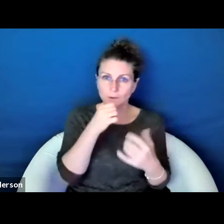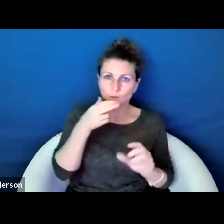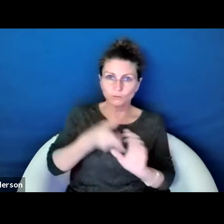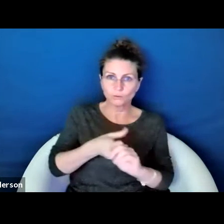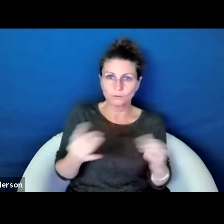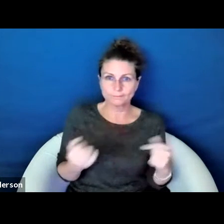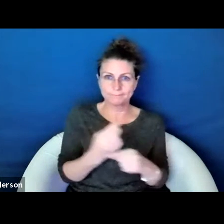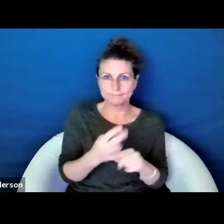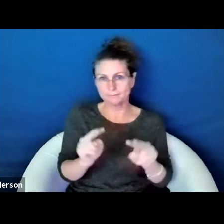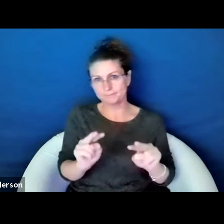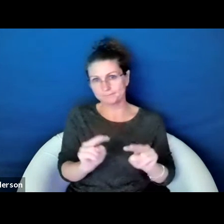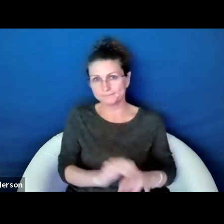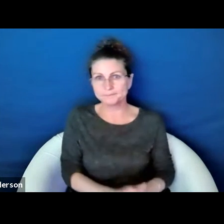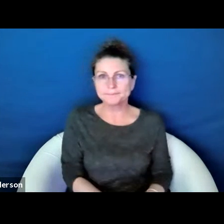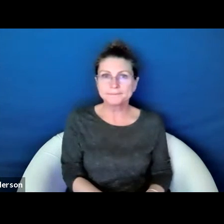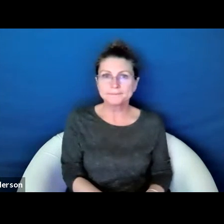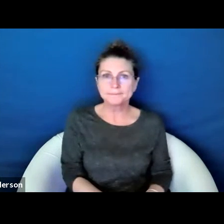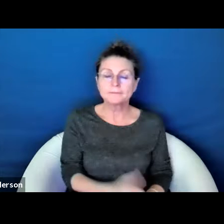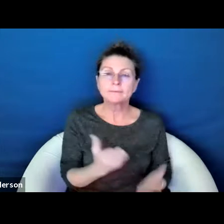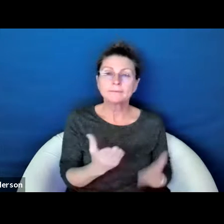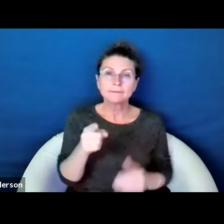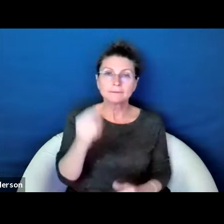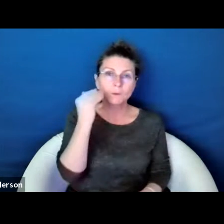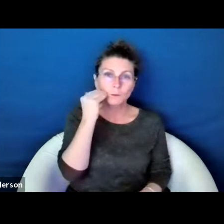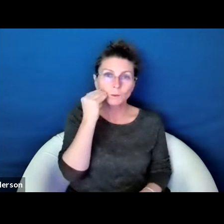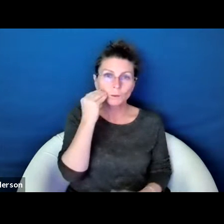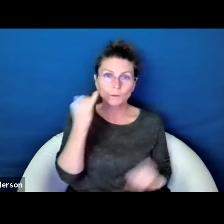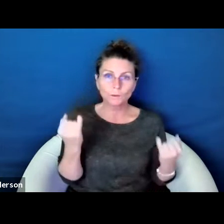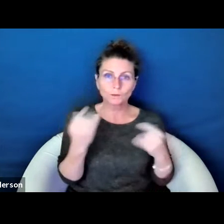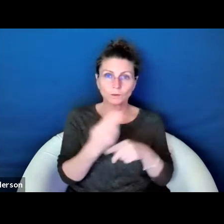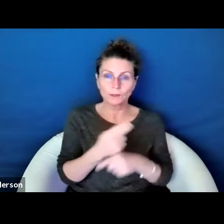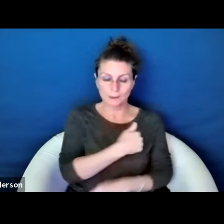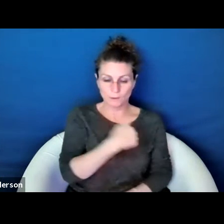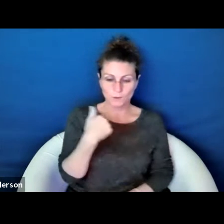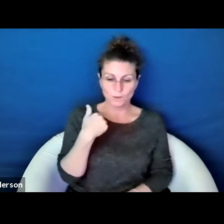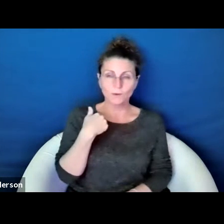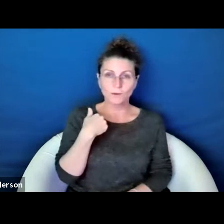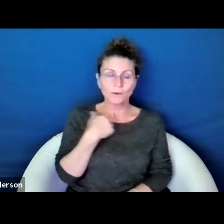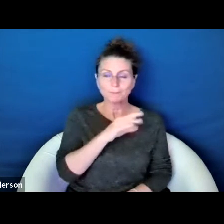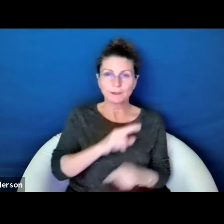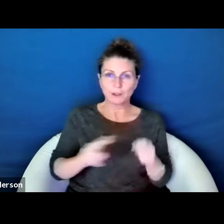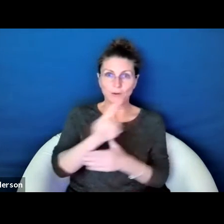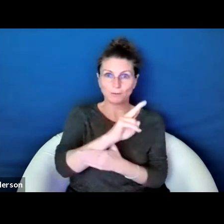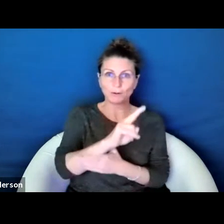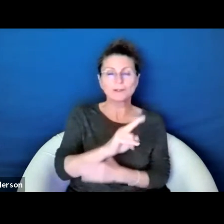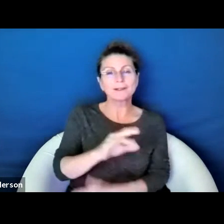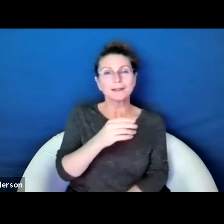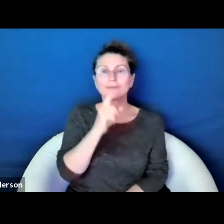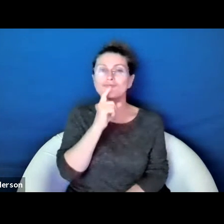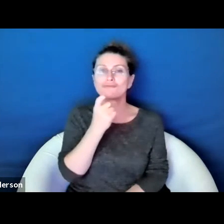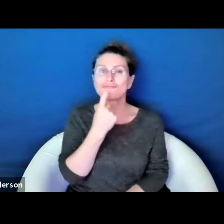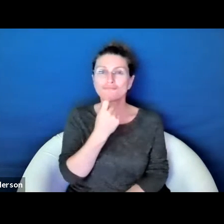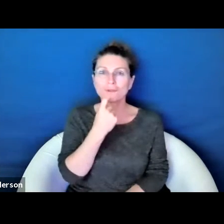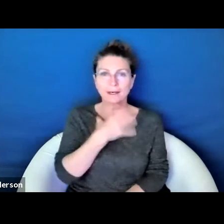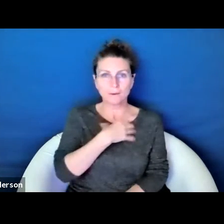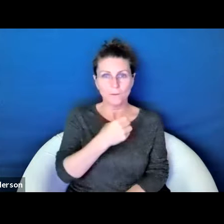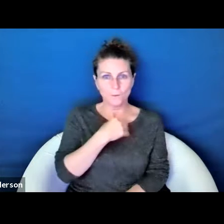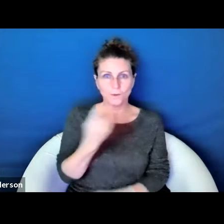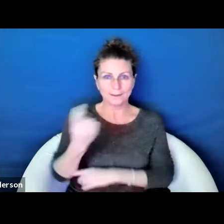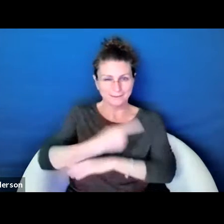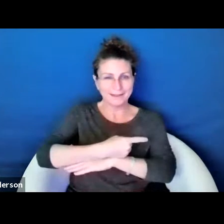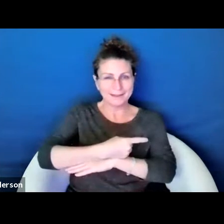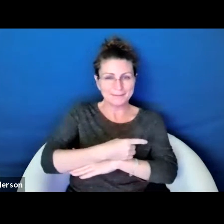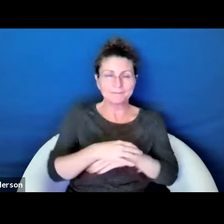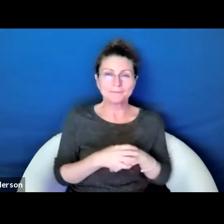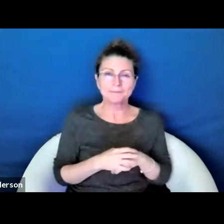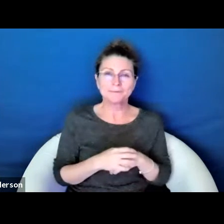morning. As you may know, today is York University's Red and White Day. Once a year, the York community is invited to